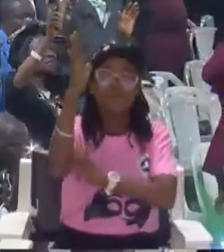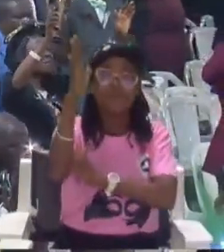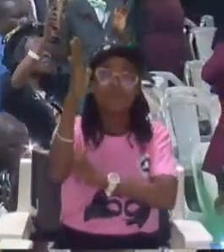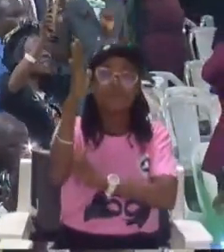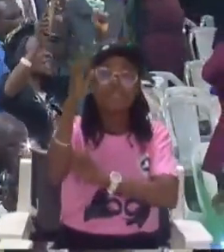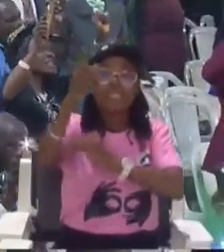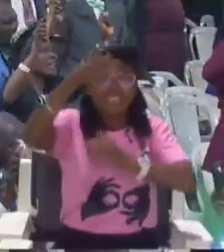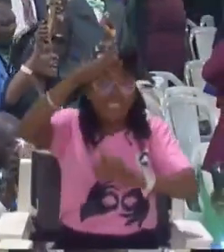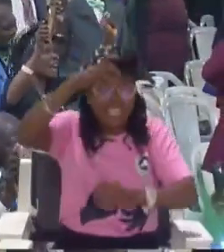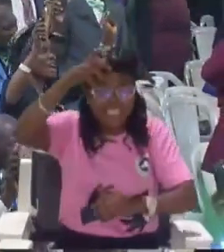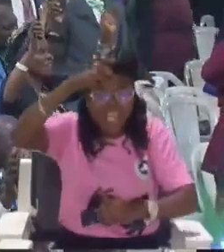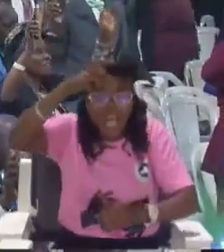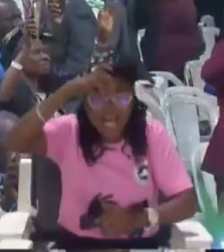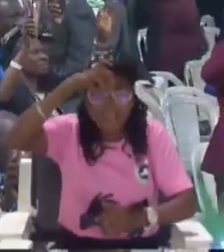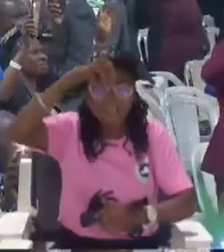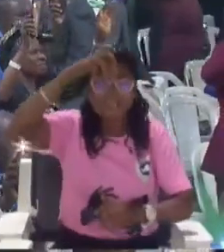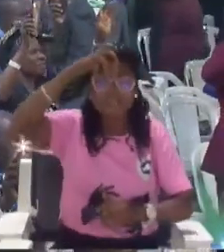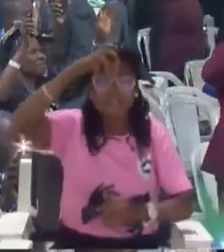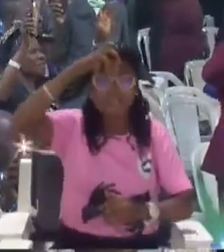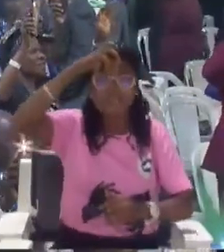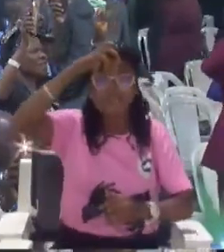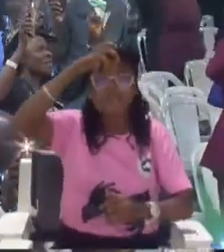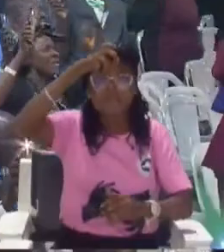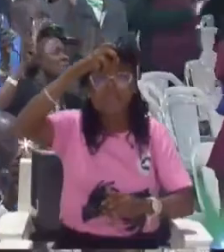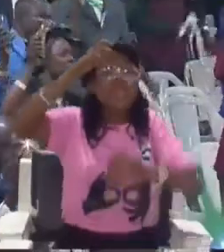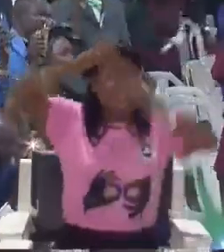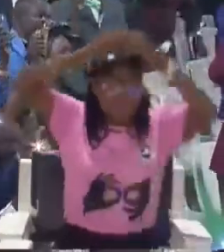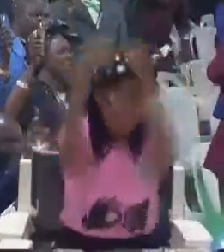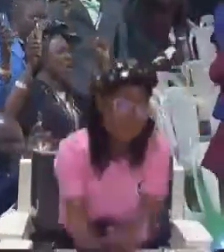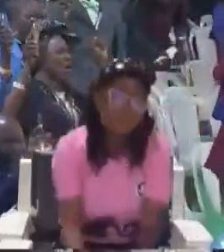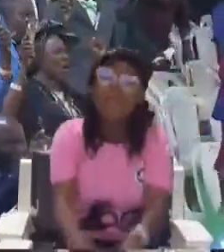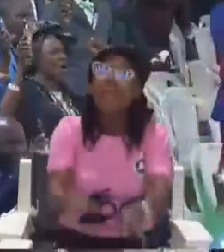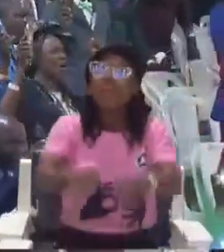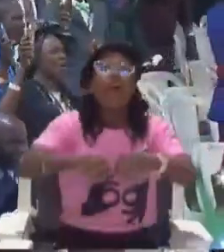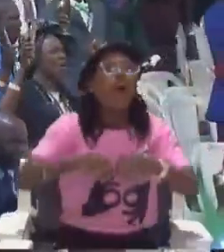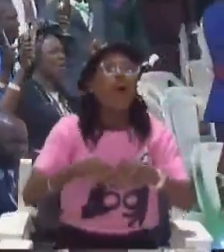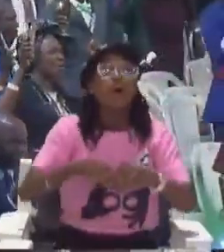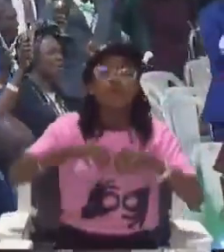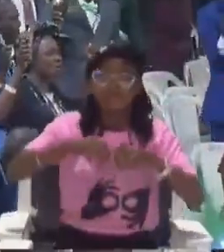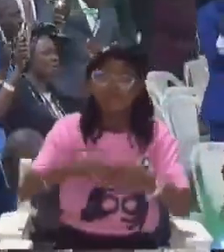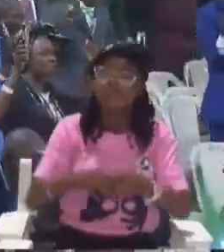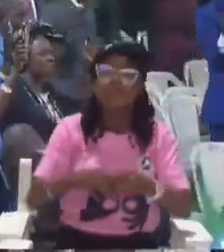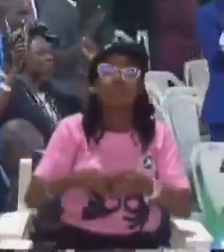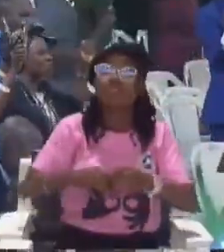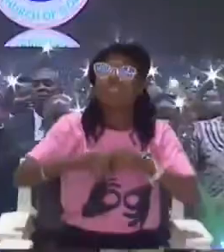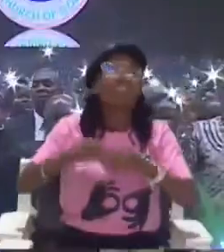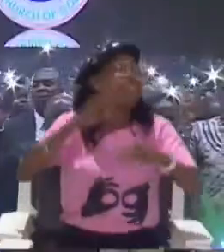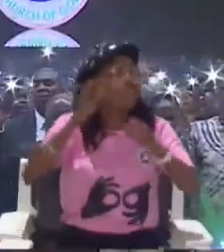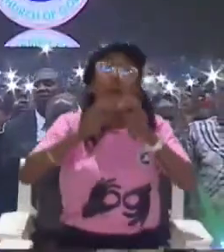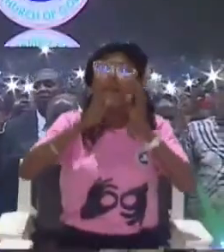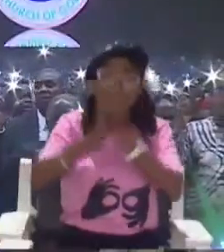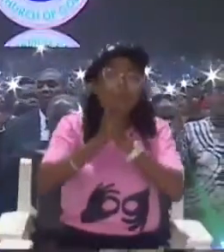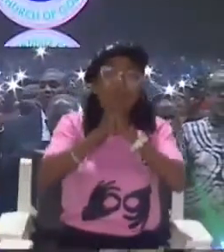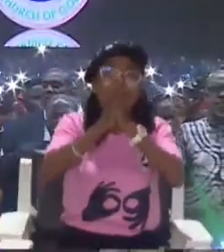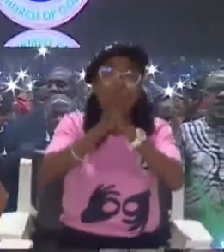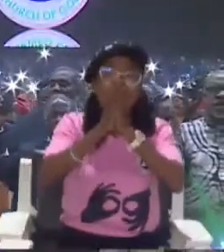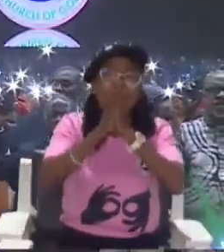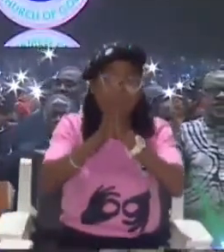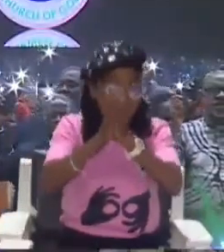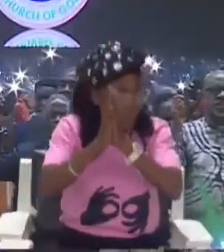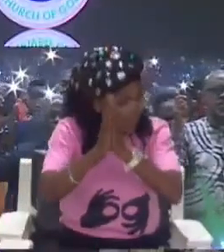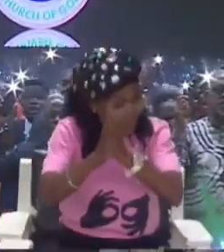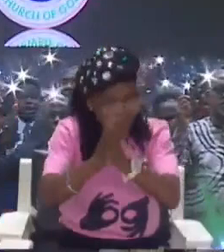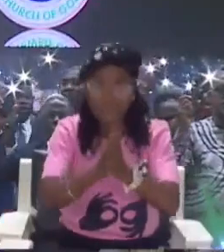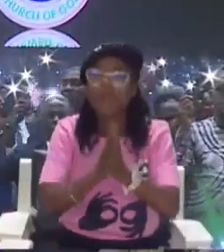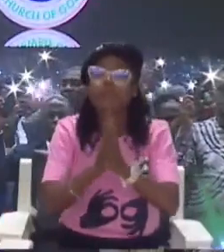Satan, he was Satanic. Leave me alone. Go ahead, cry unto the Almighty God.